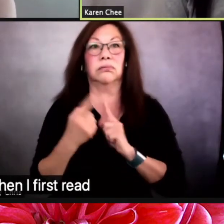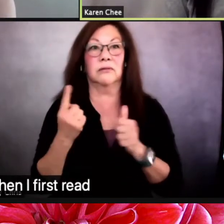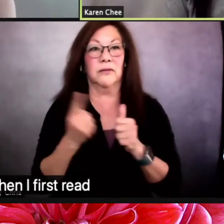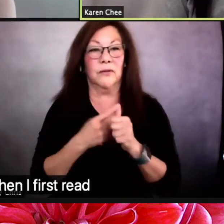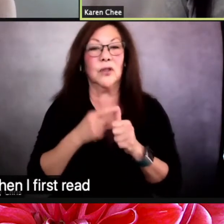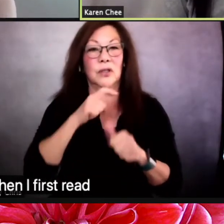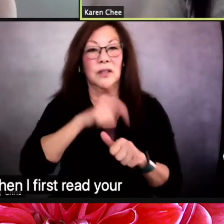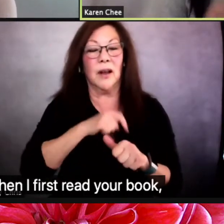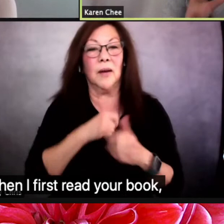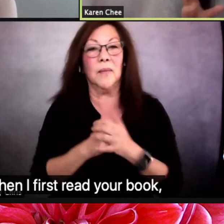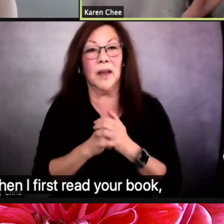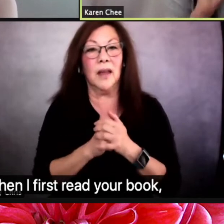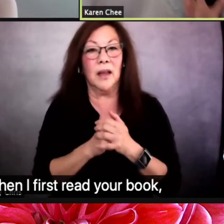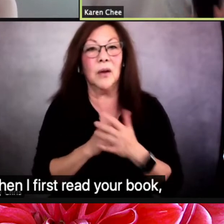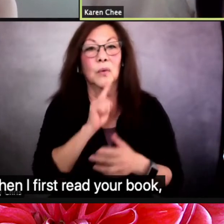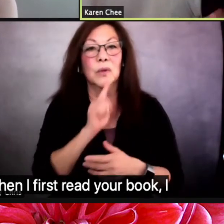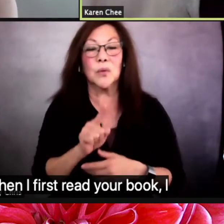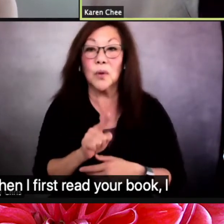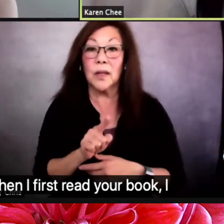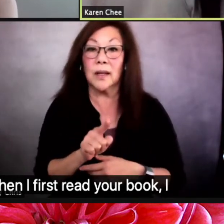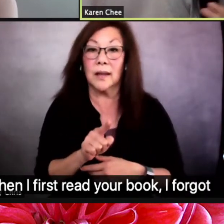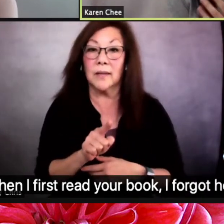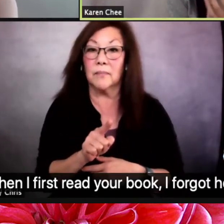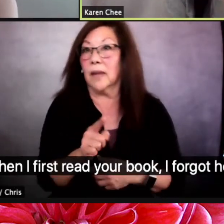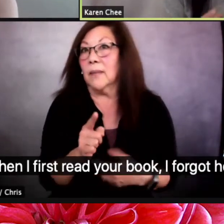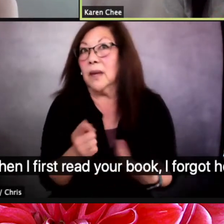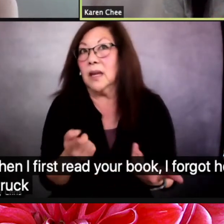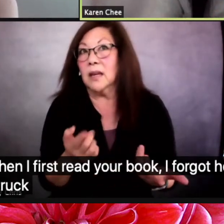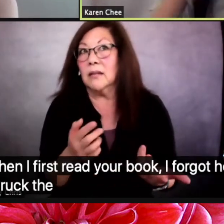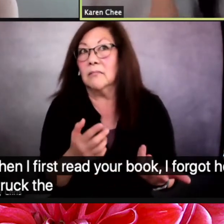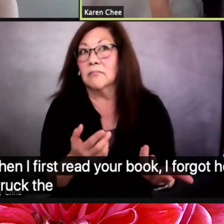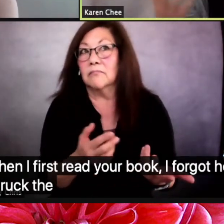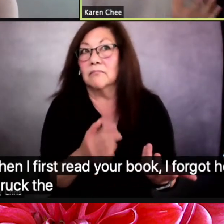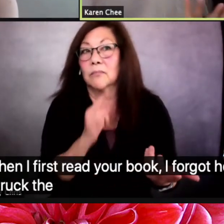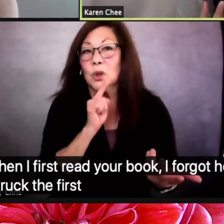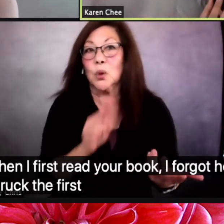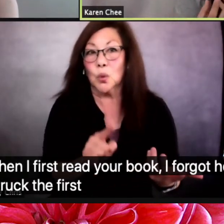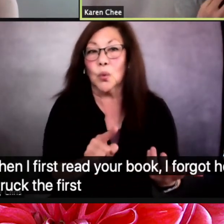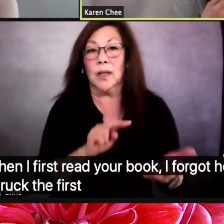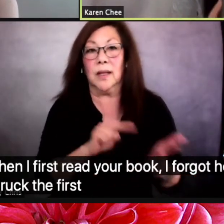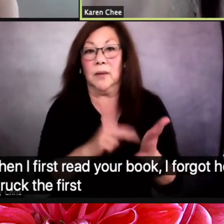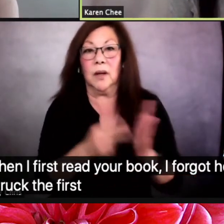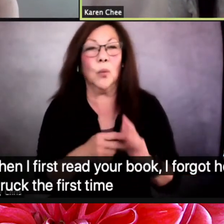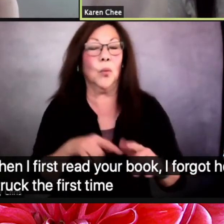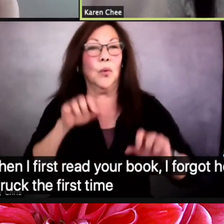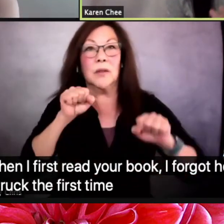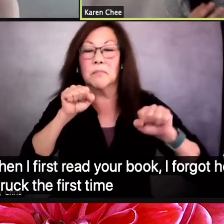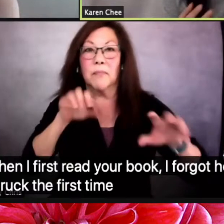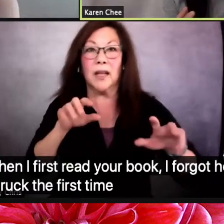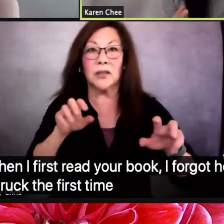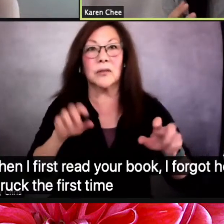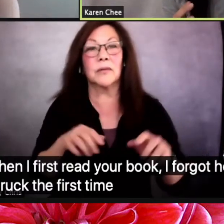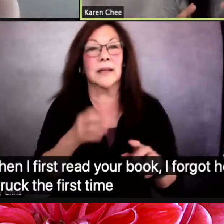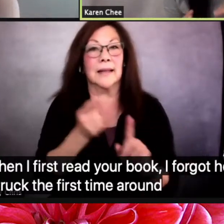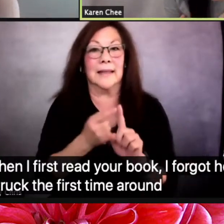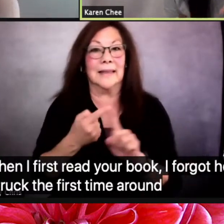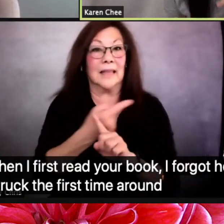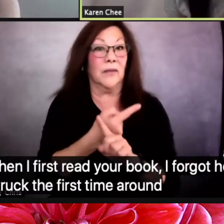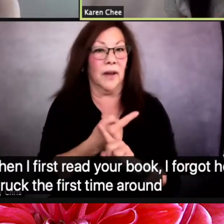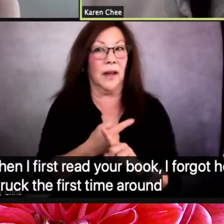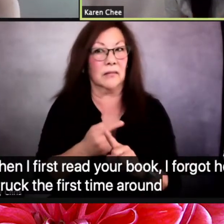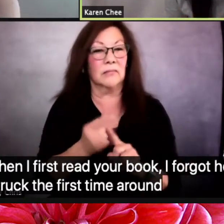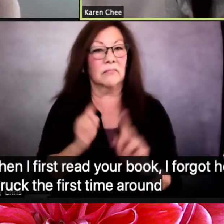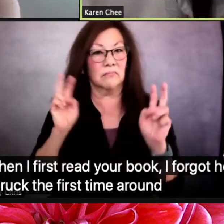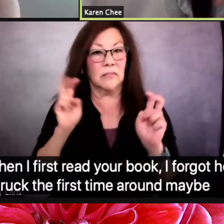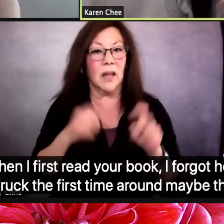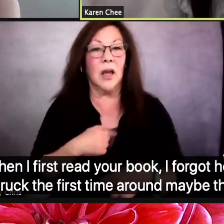was kind of in what you were saying, and maybe this wasn't intentional, in which case, like, what a magical side effect, but it really felt like your prose